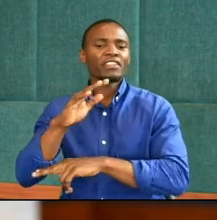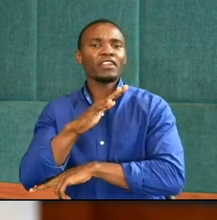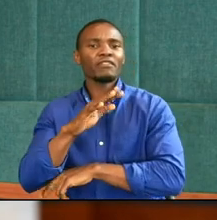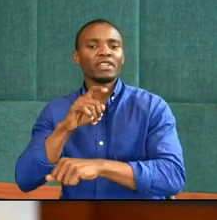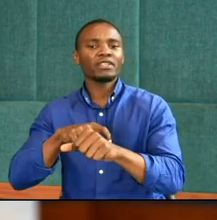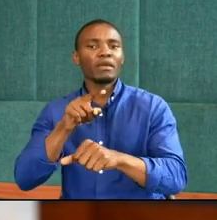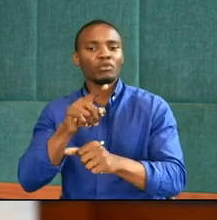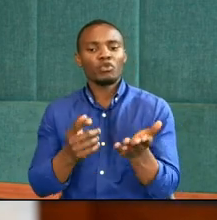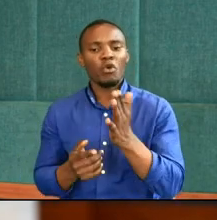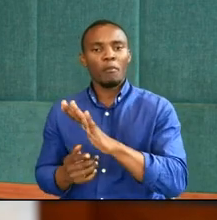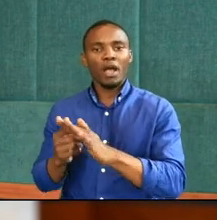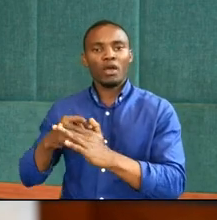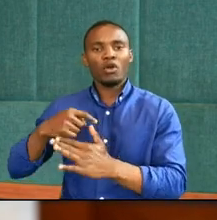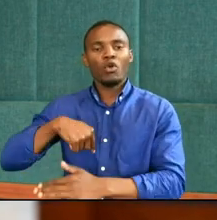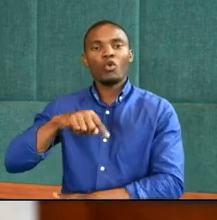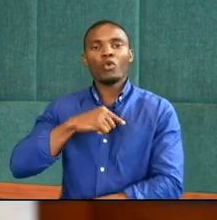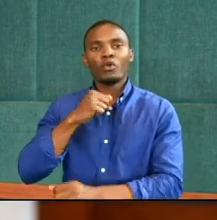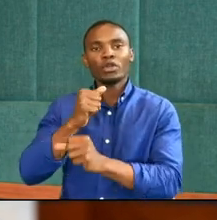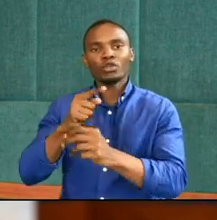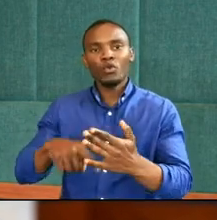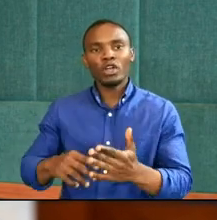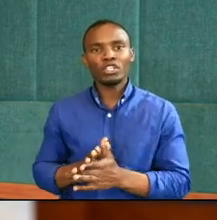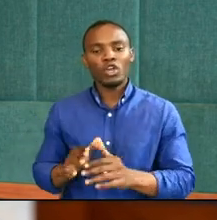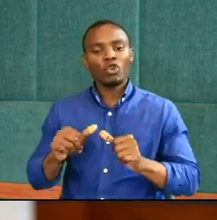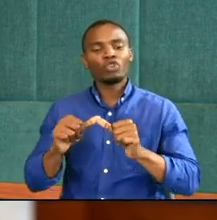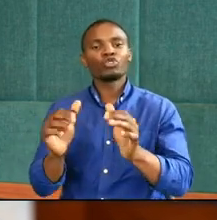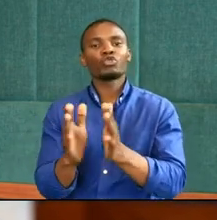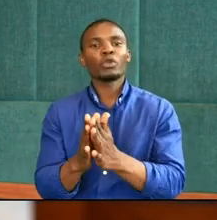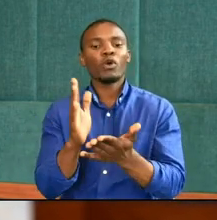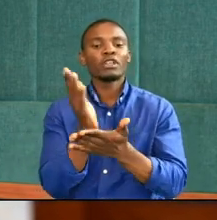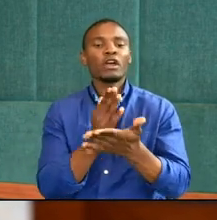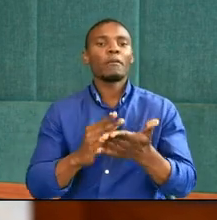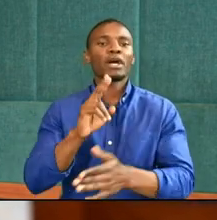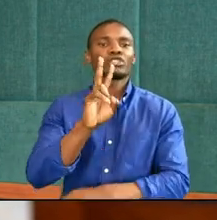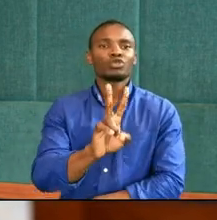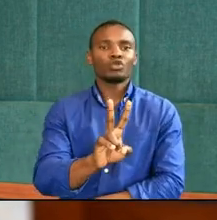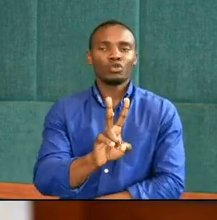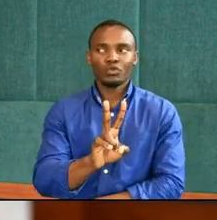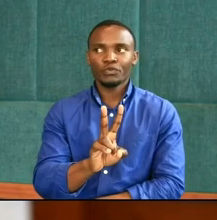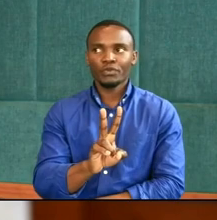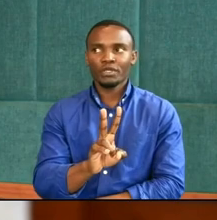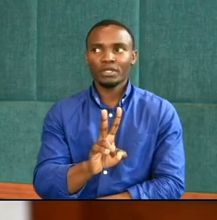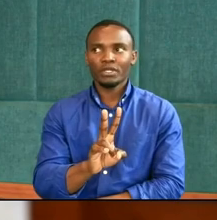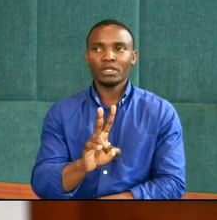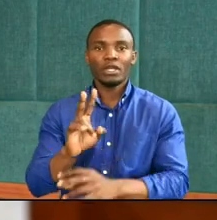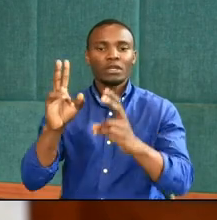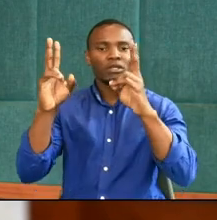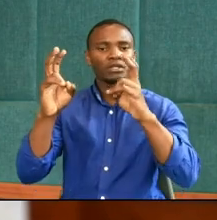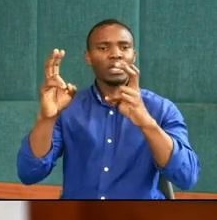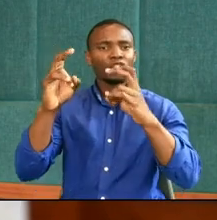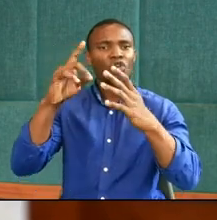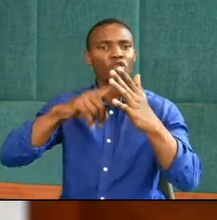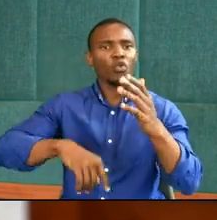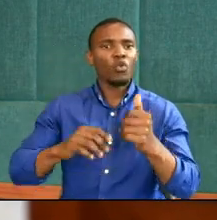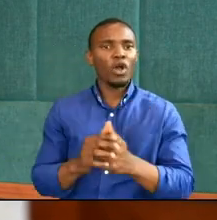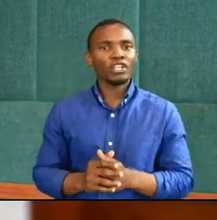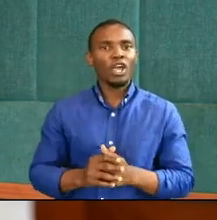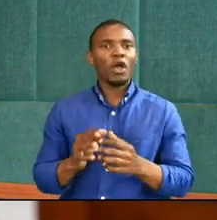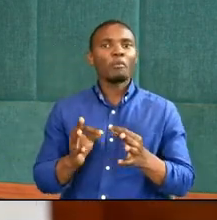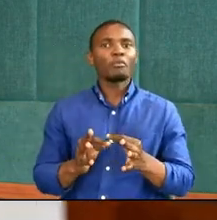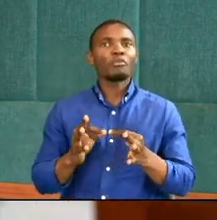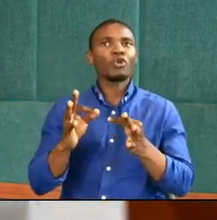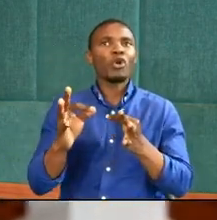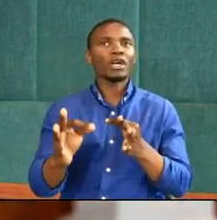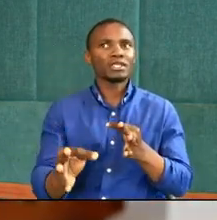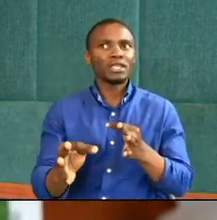come back, we will be working on the second part of our presentation entitled Procrastination.